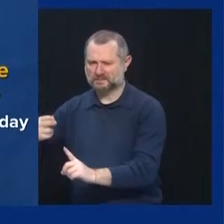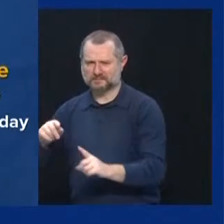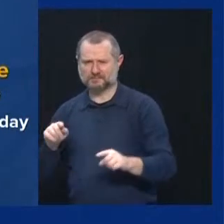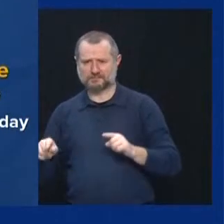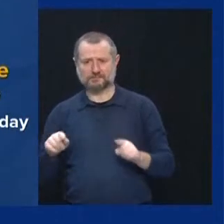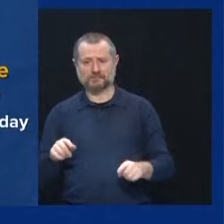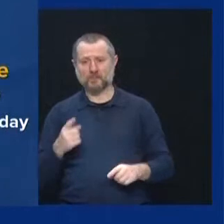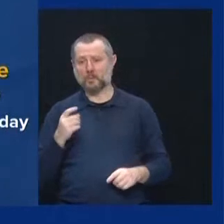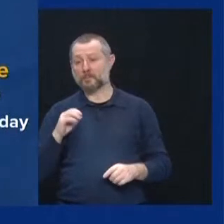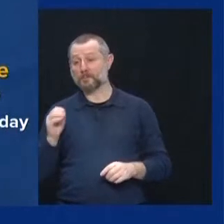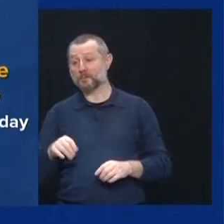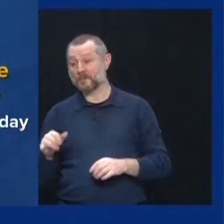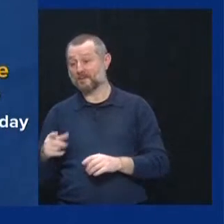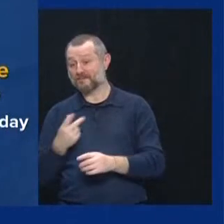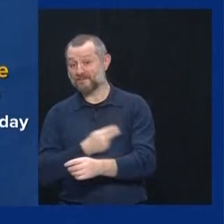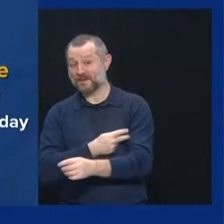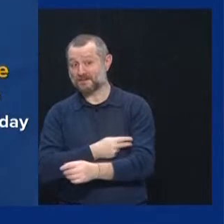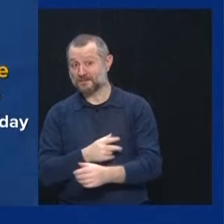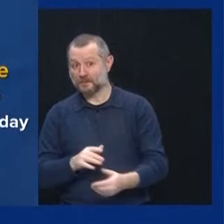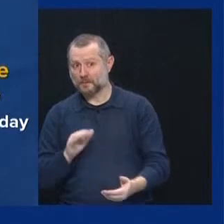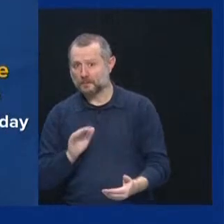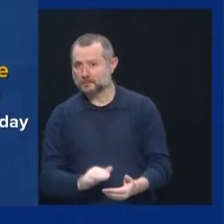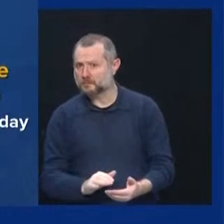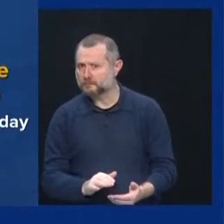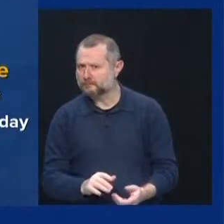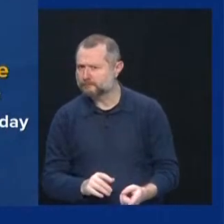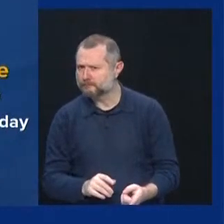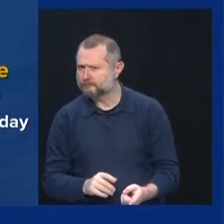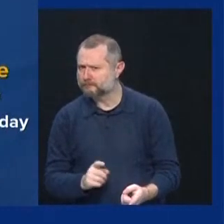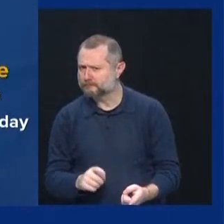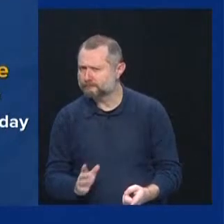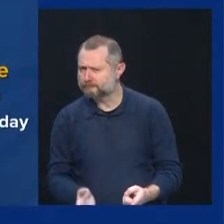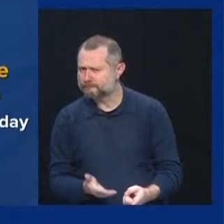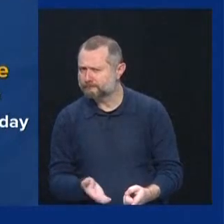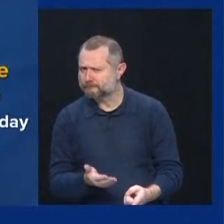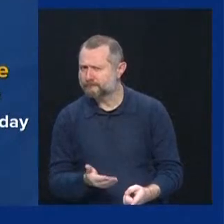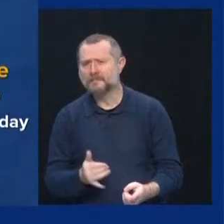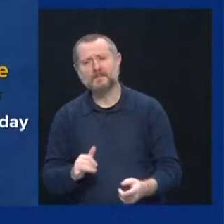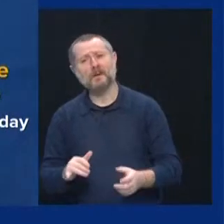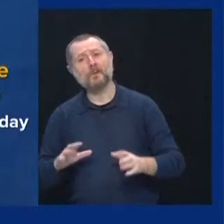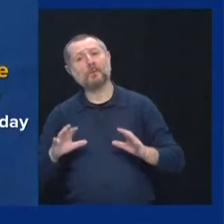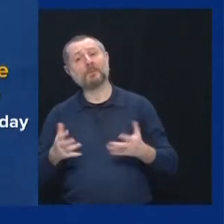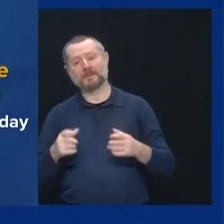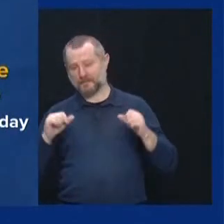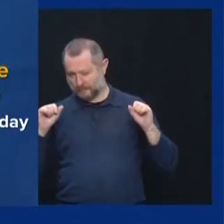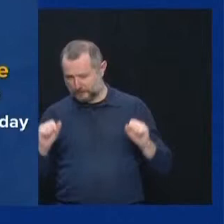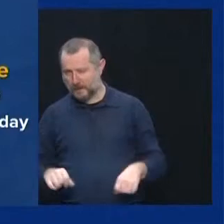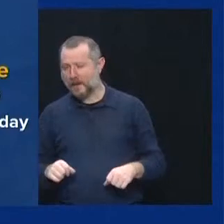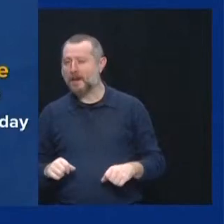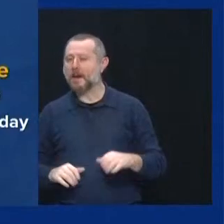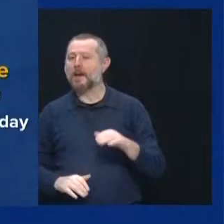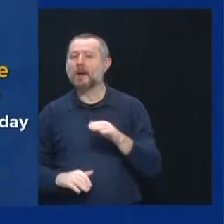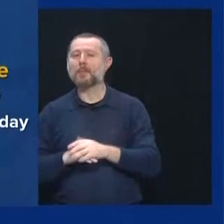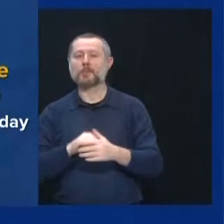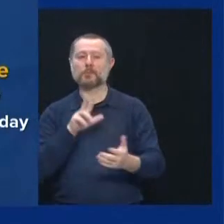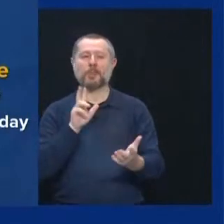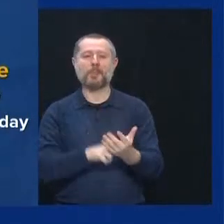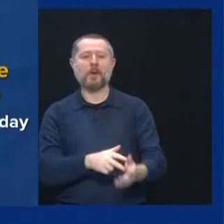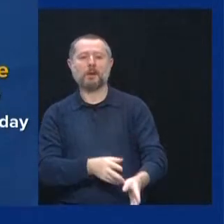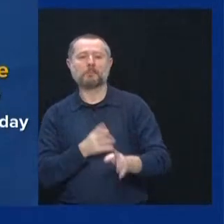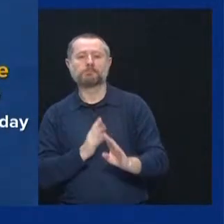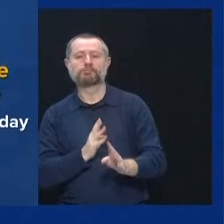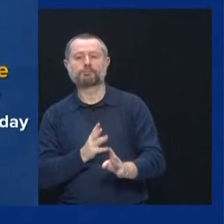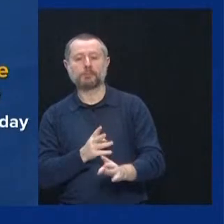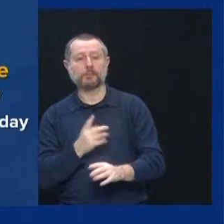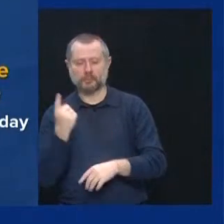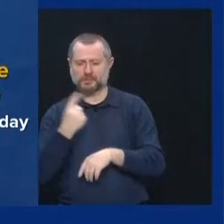low. And these are large sites, 3,000 vaccinations per day. So